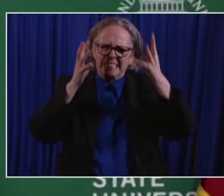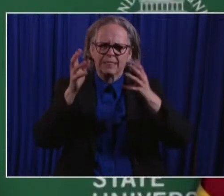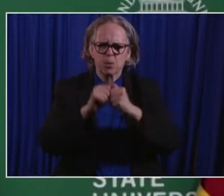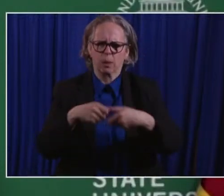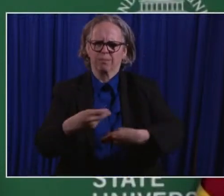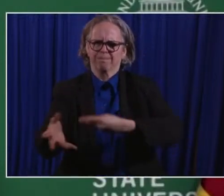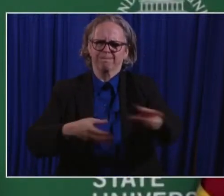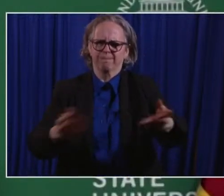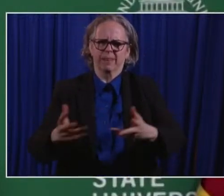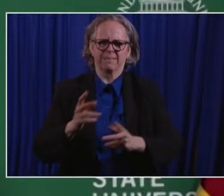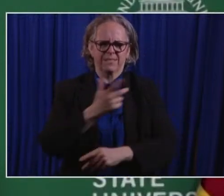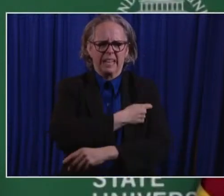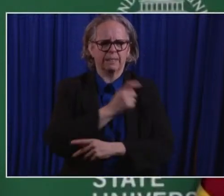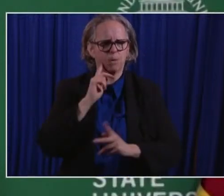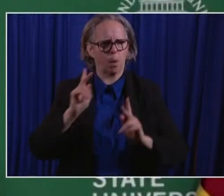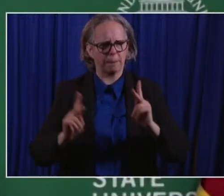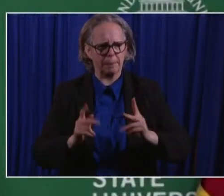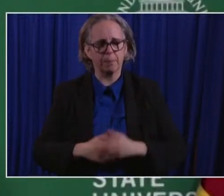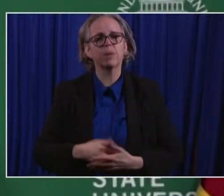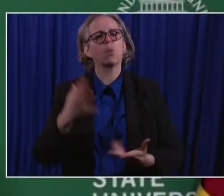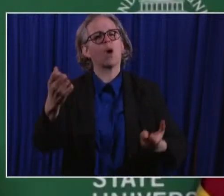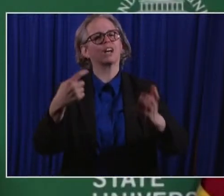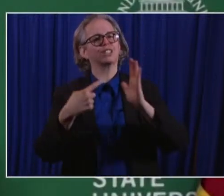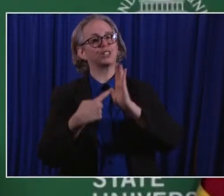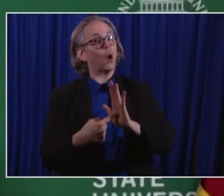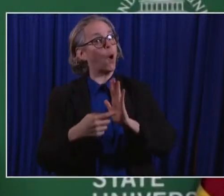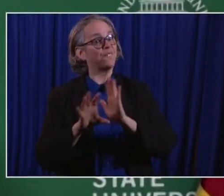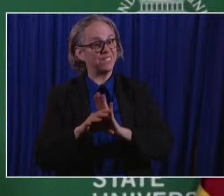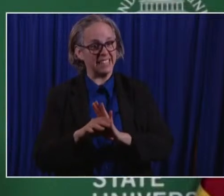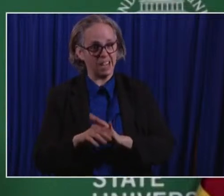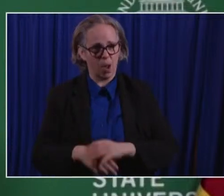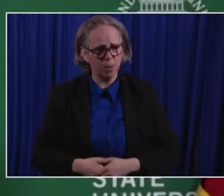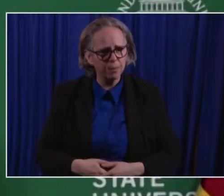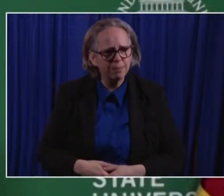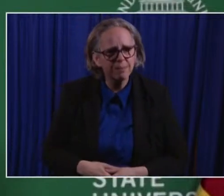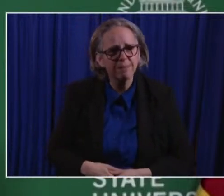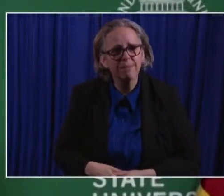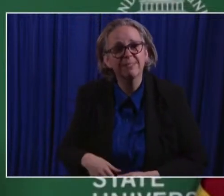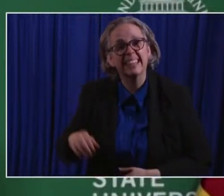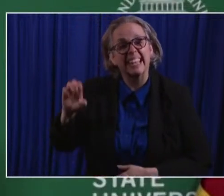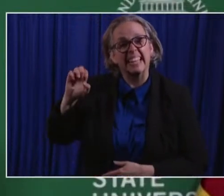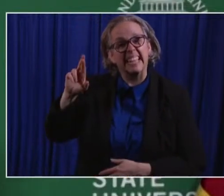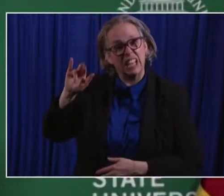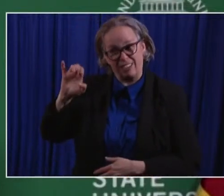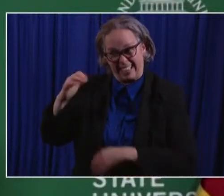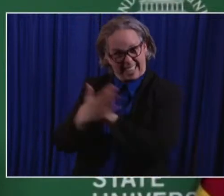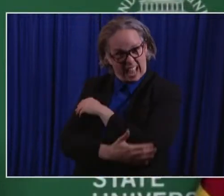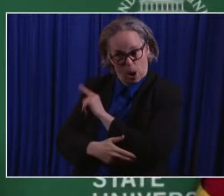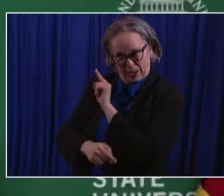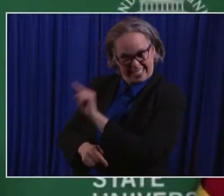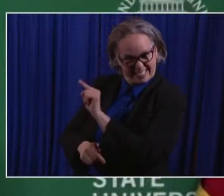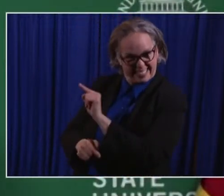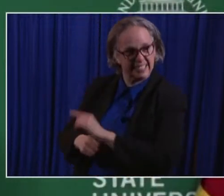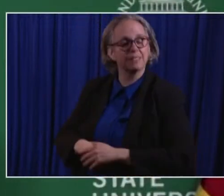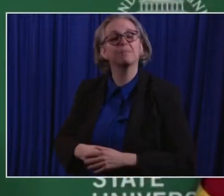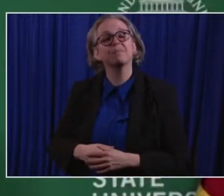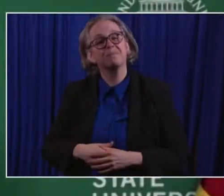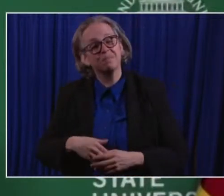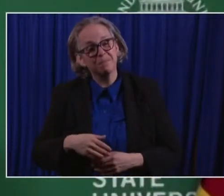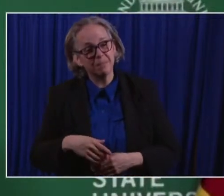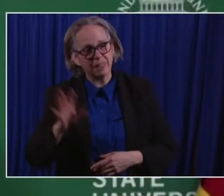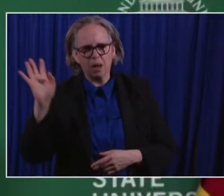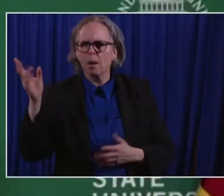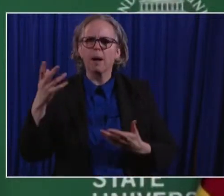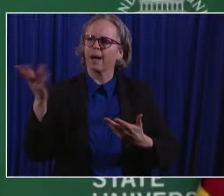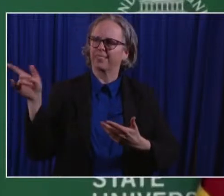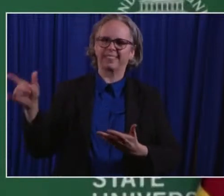team at the Erie County Health Department created to encourage minorities in the community to get vaccinated. The video acknowledges why there may be hesitancy to